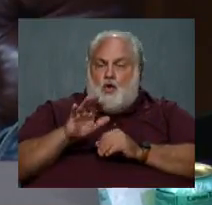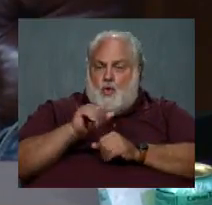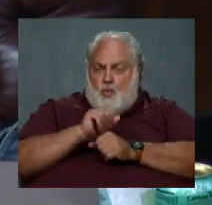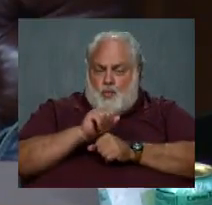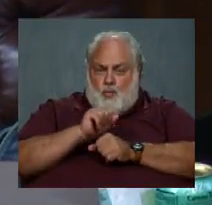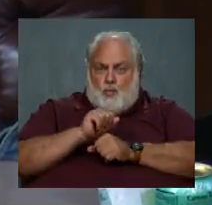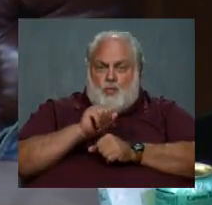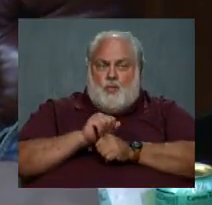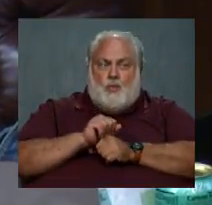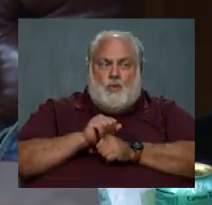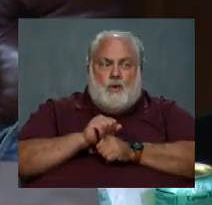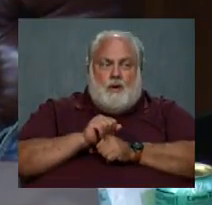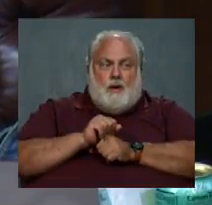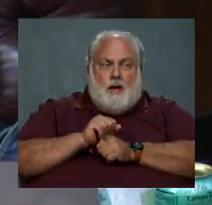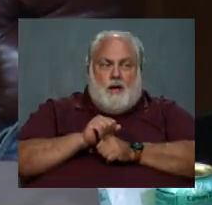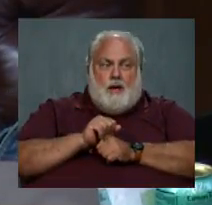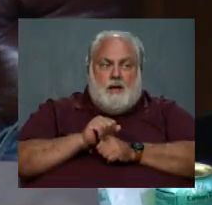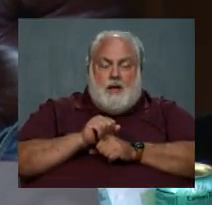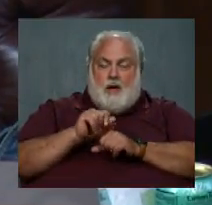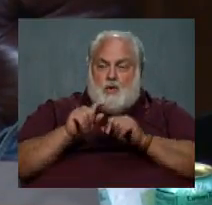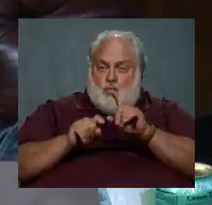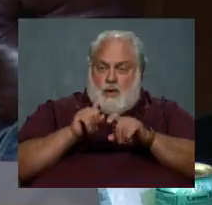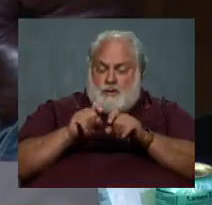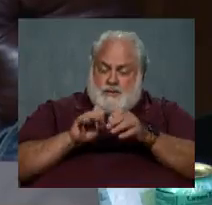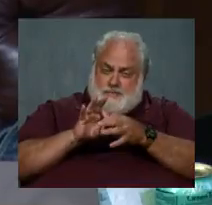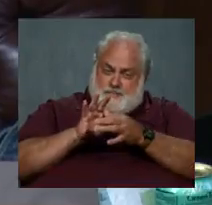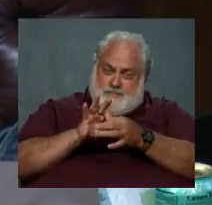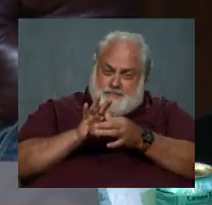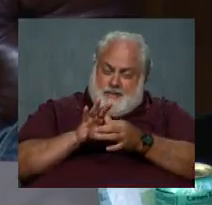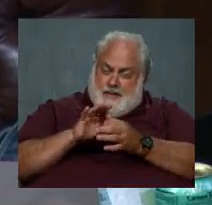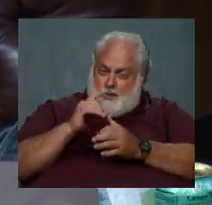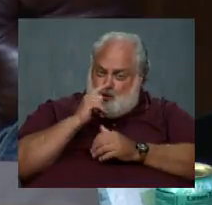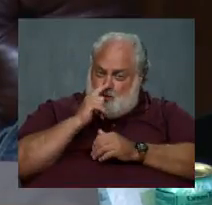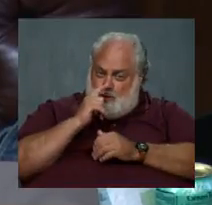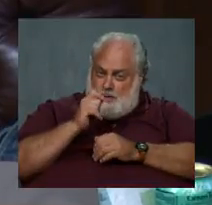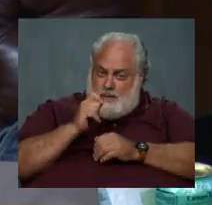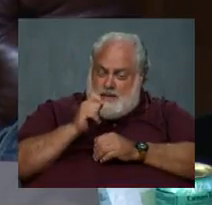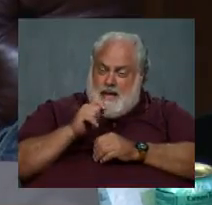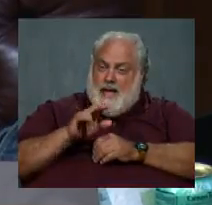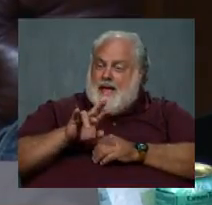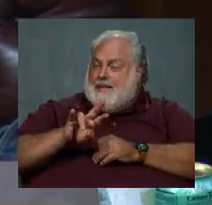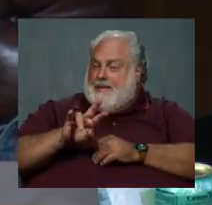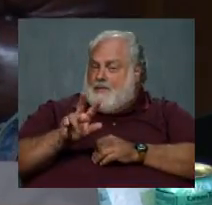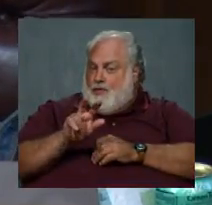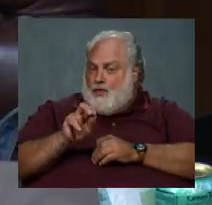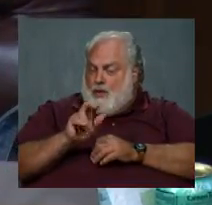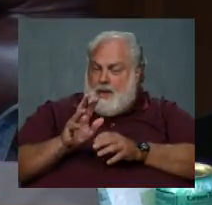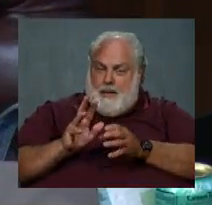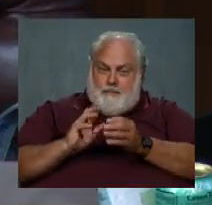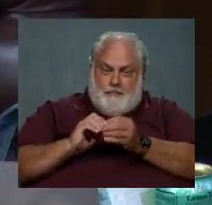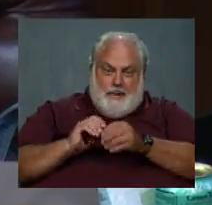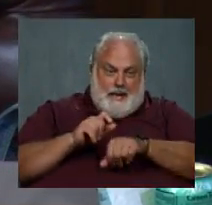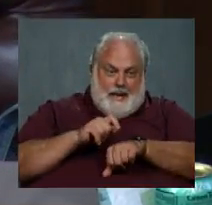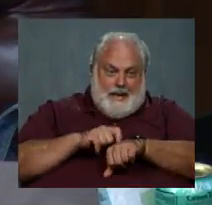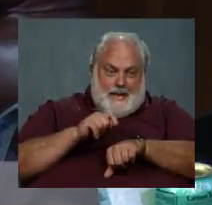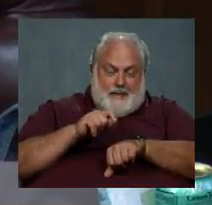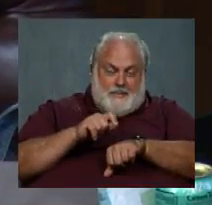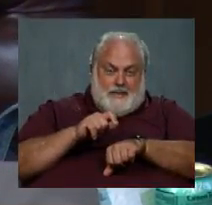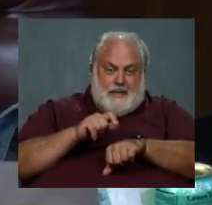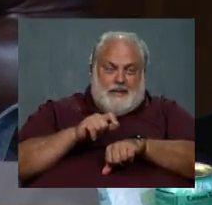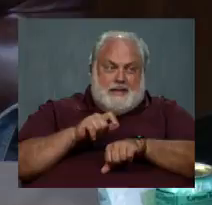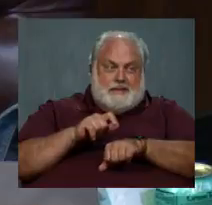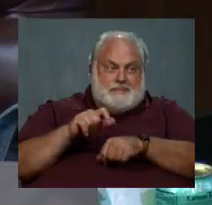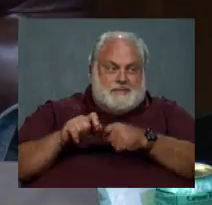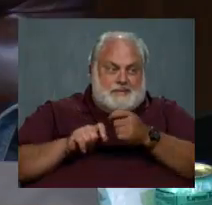question about the meeting time, I had a question about that as well. I thought it was pretty interesting. A 7:30 meeting time, especially designed to